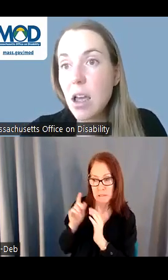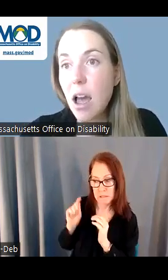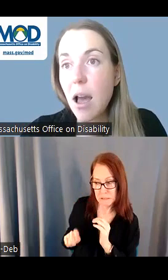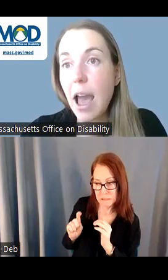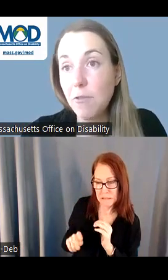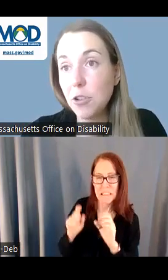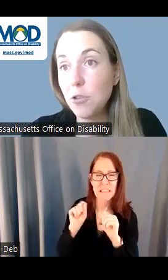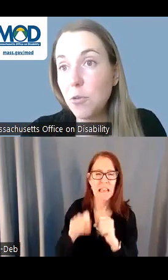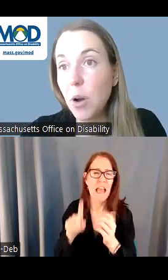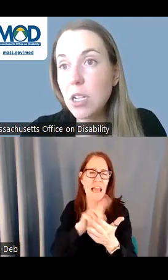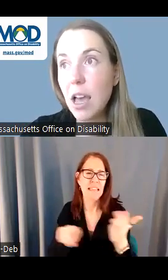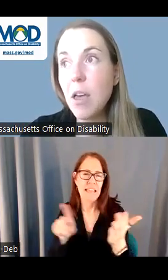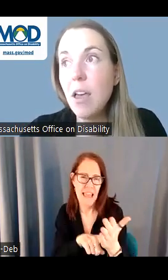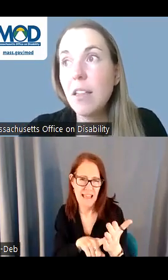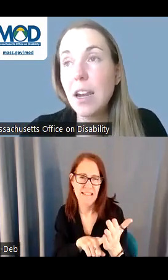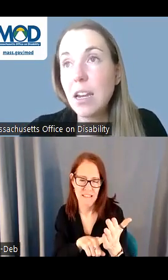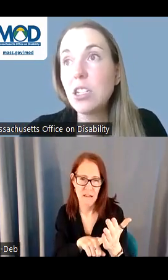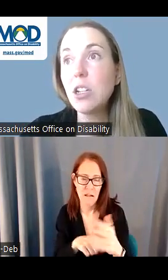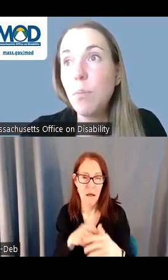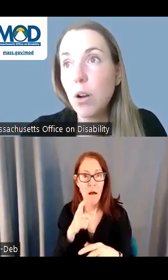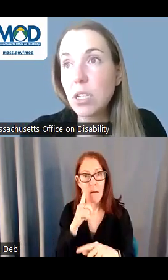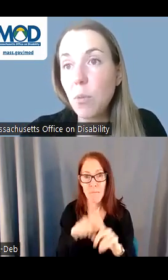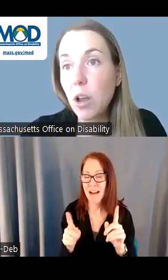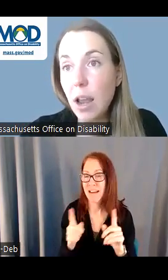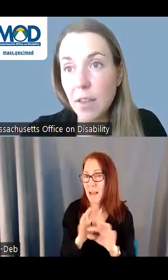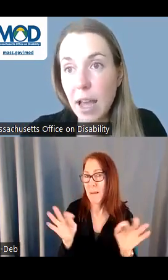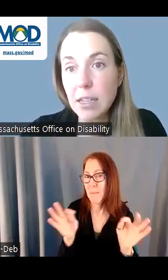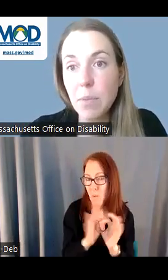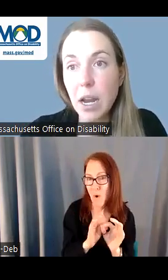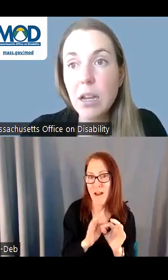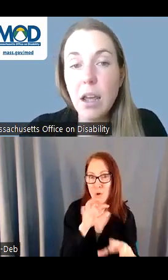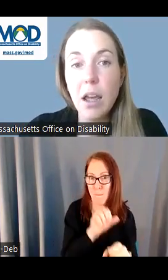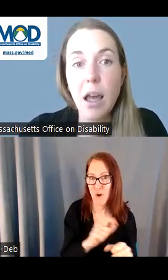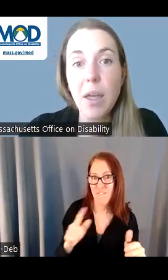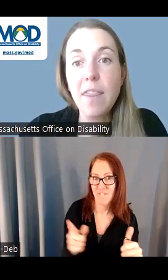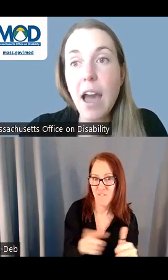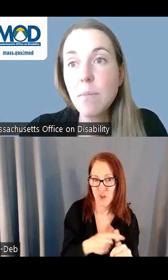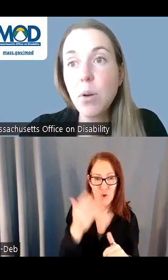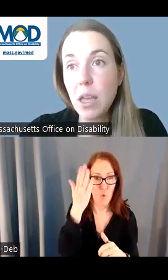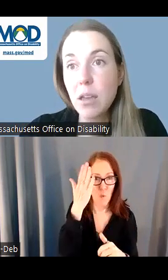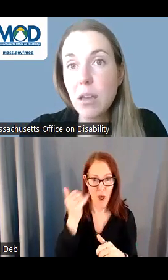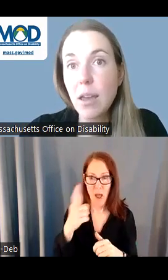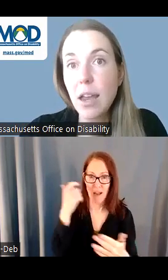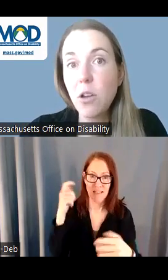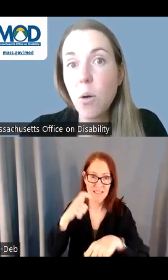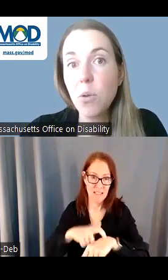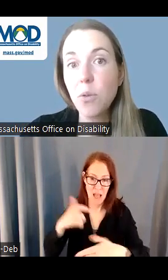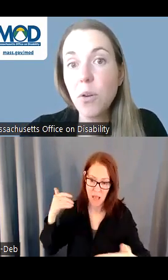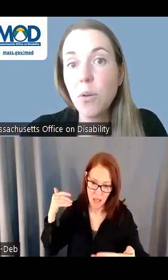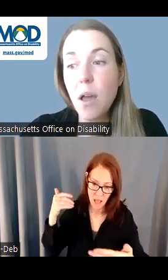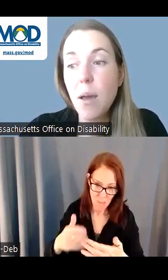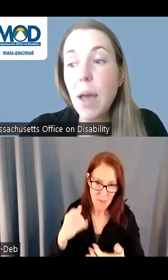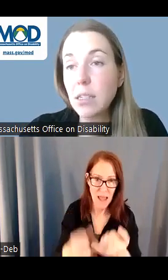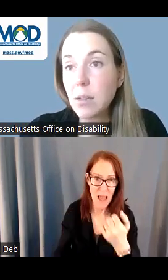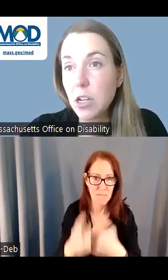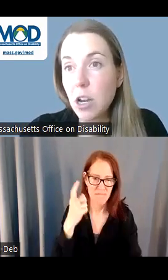cancel after you've booked them than it is to book someone at the last minute. And that booking can go